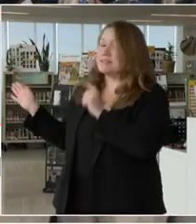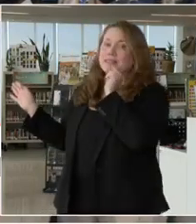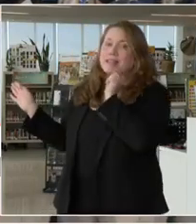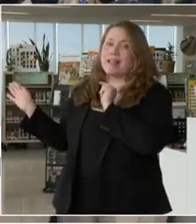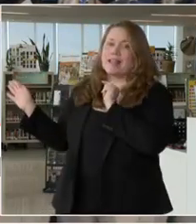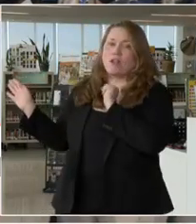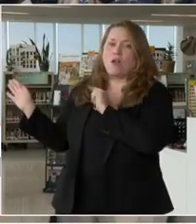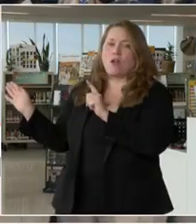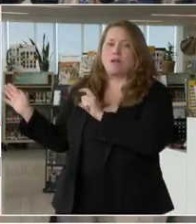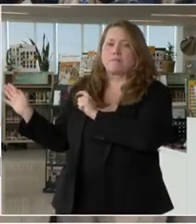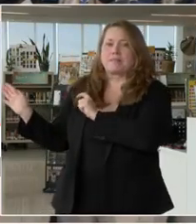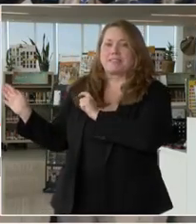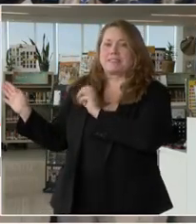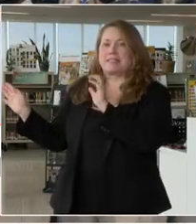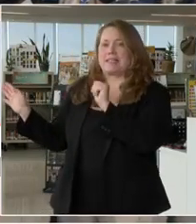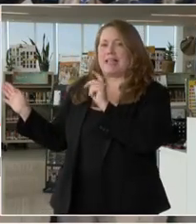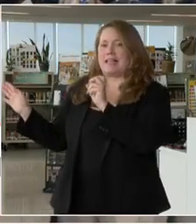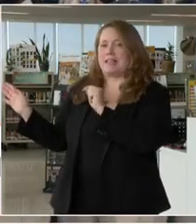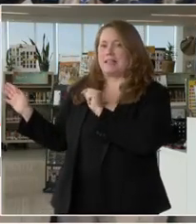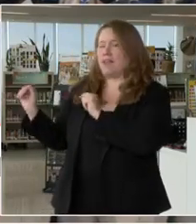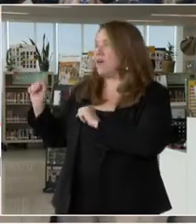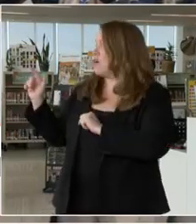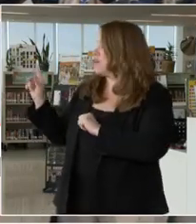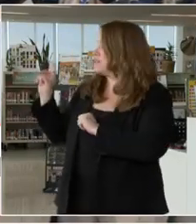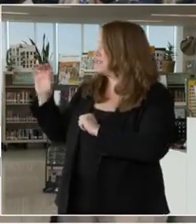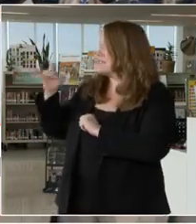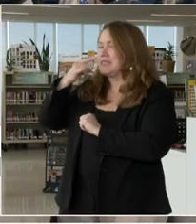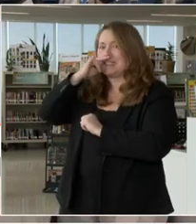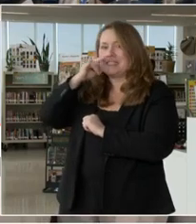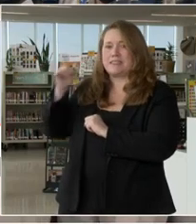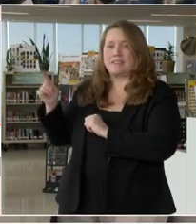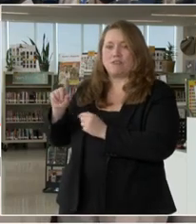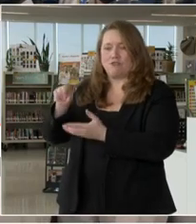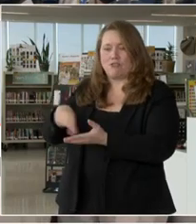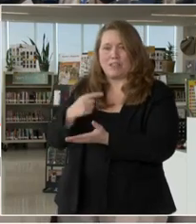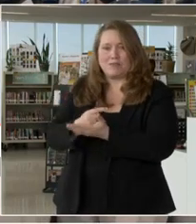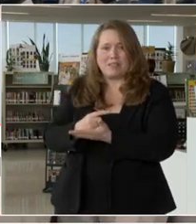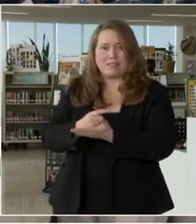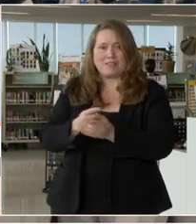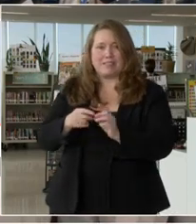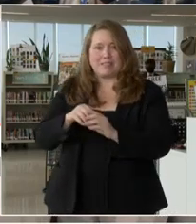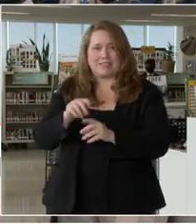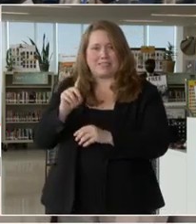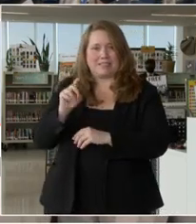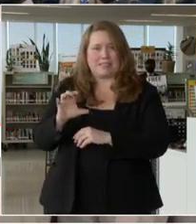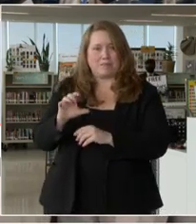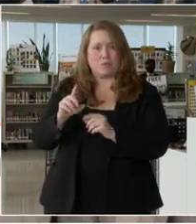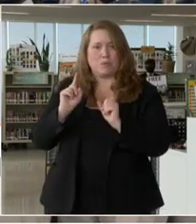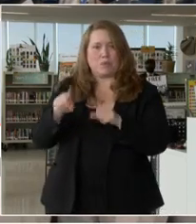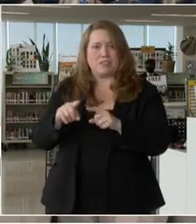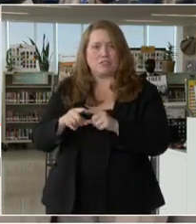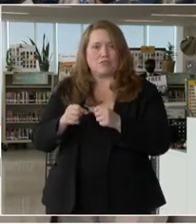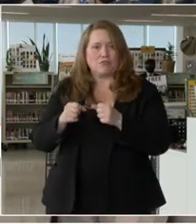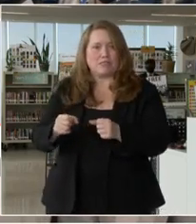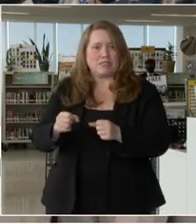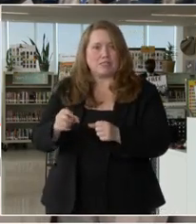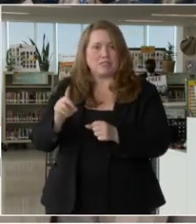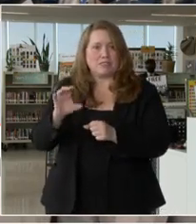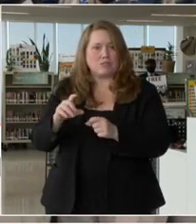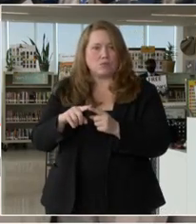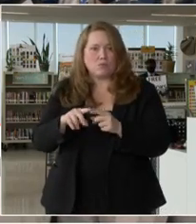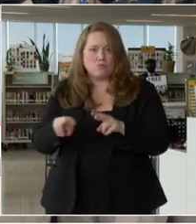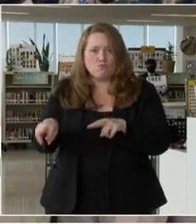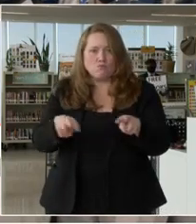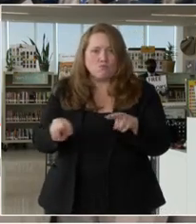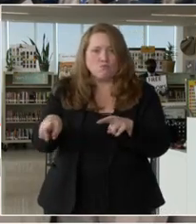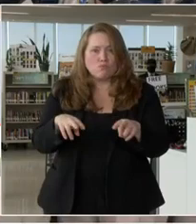cadets, all DC kids, they will be graduating in December, headed to the streets of the District of Columbia to patrol the